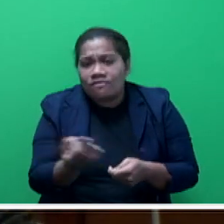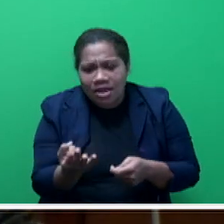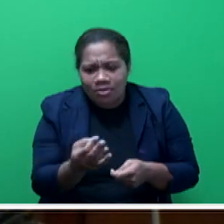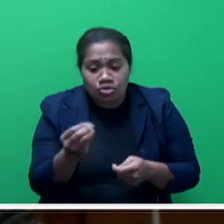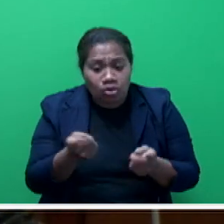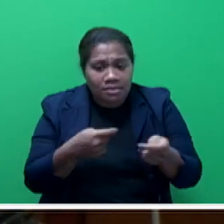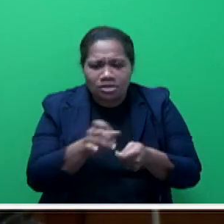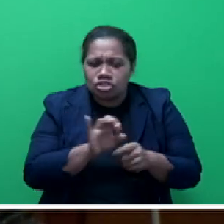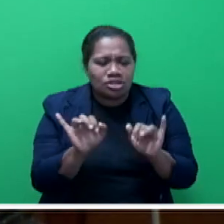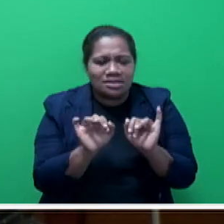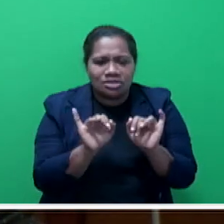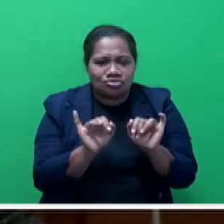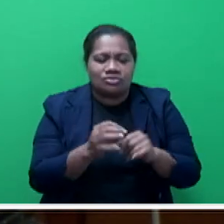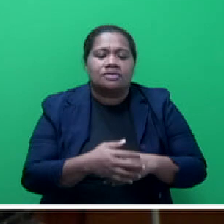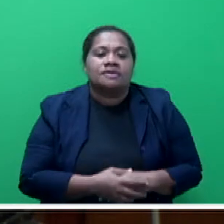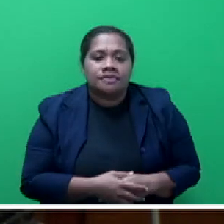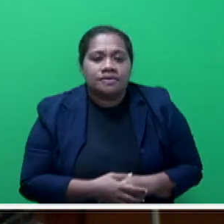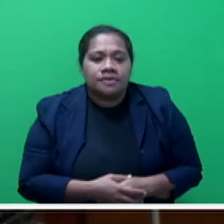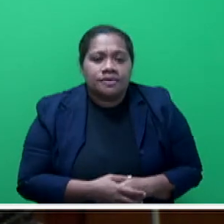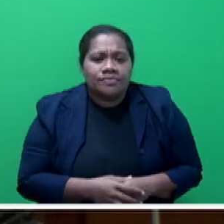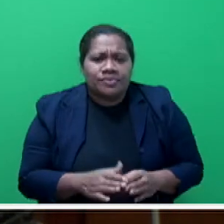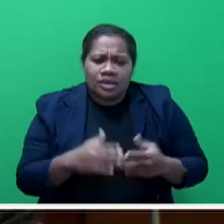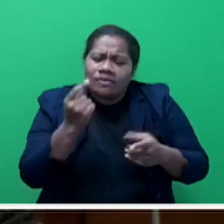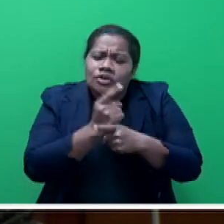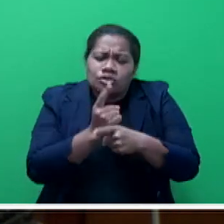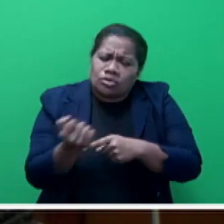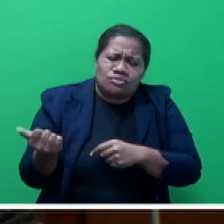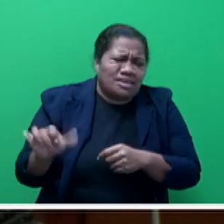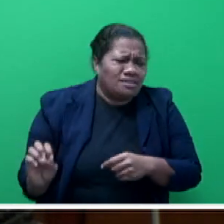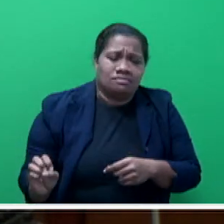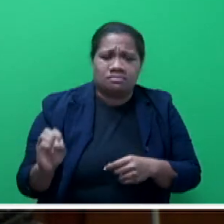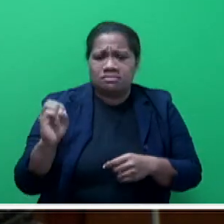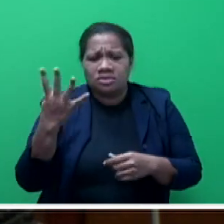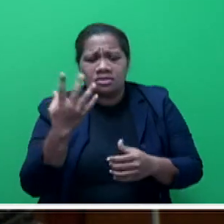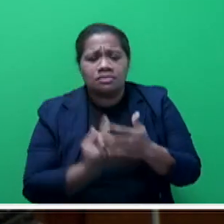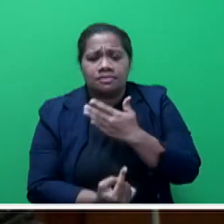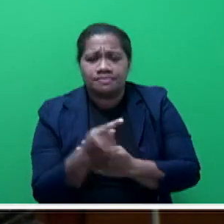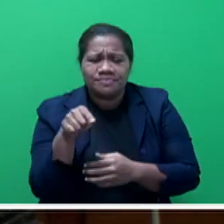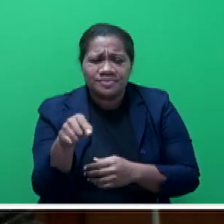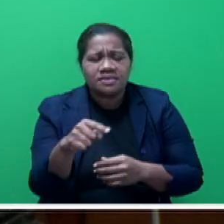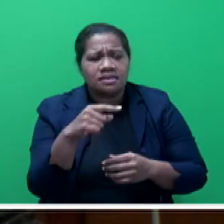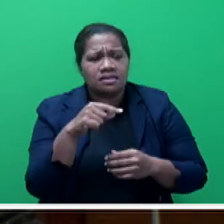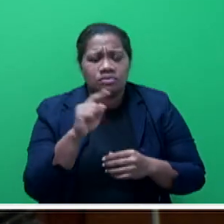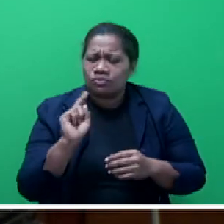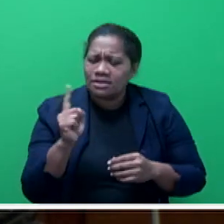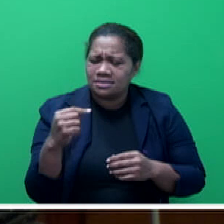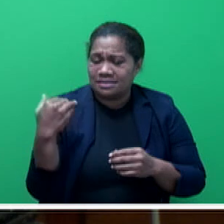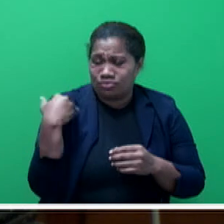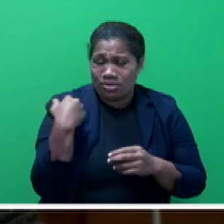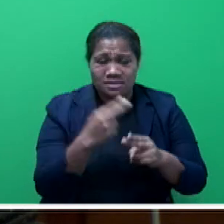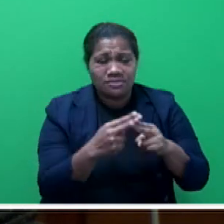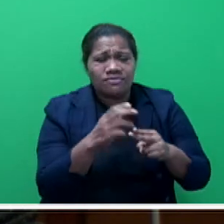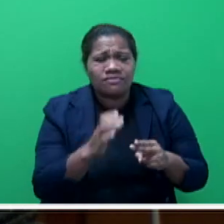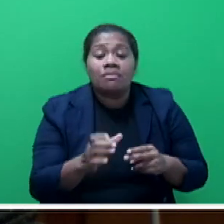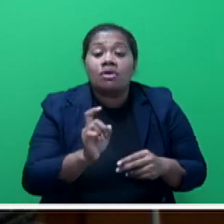limited market does not discourage them. Mr. Speaker, you talk to anyone, the single most factor that bothers a farmer